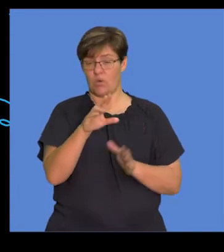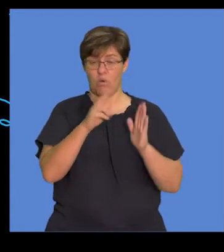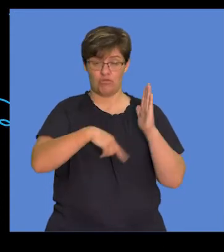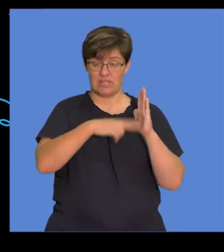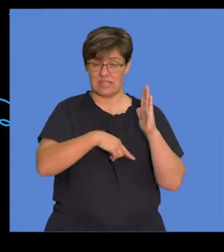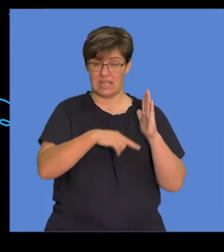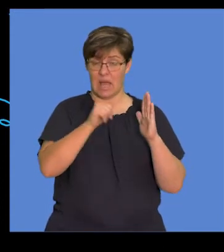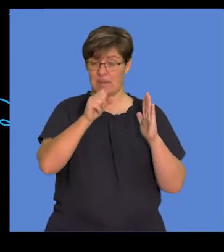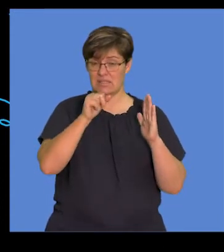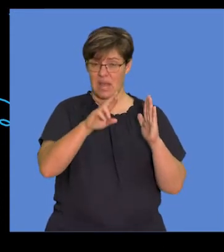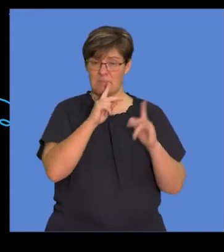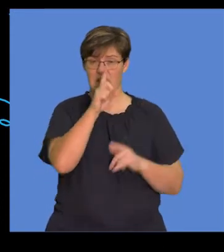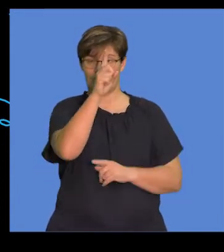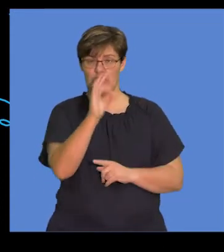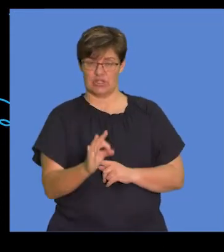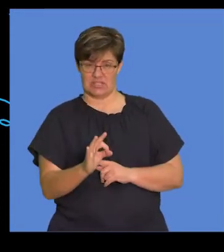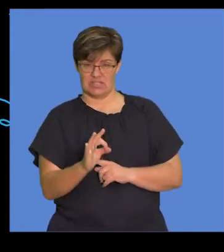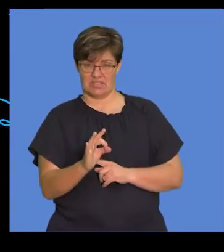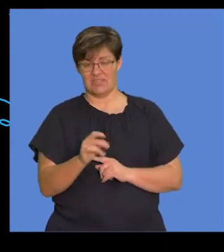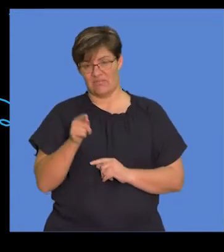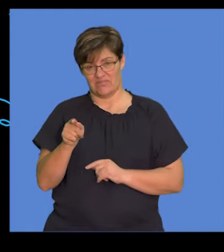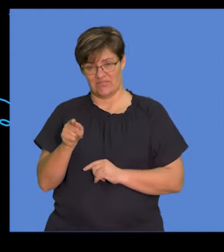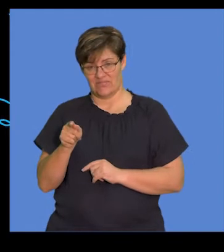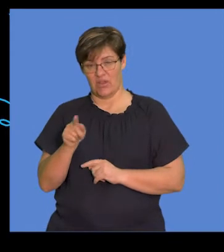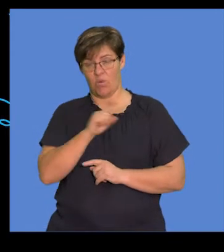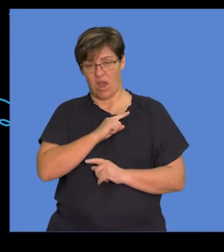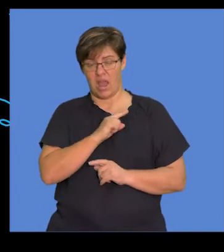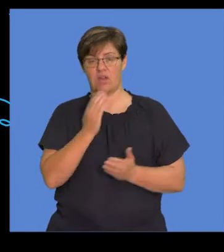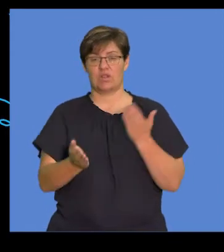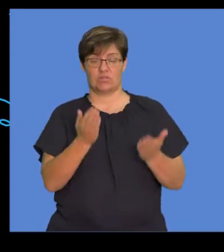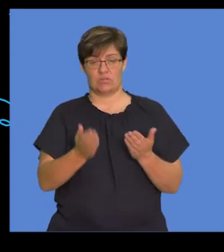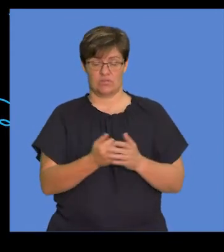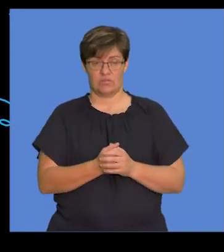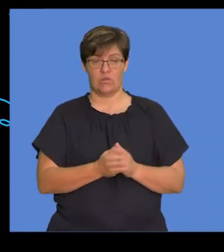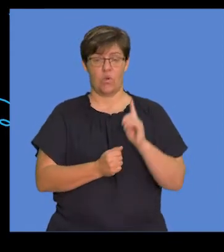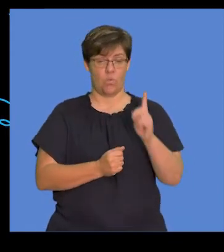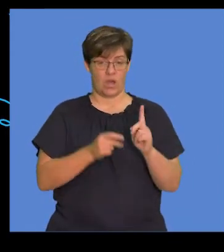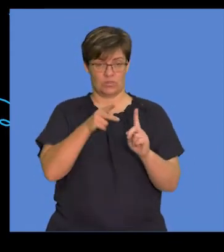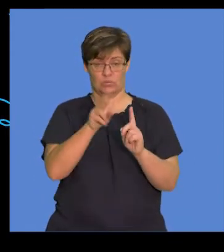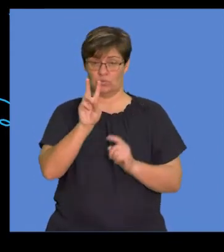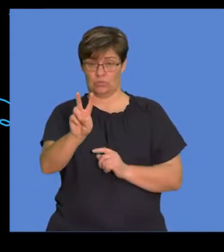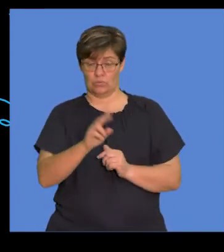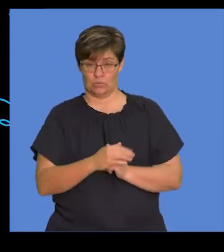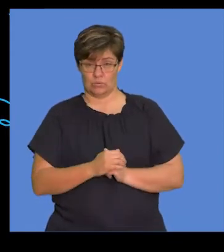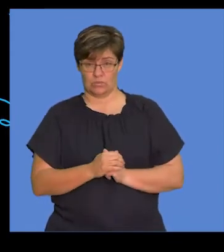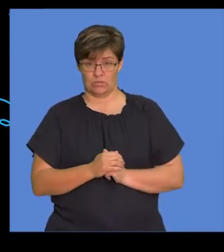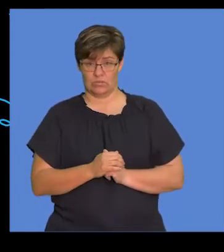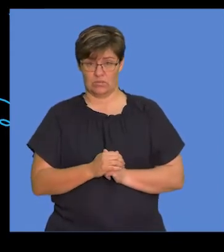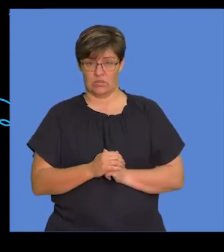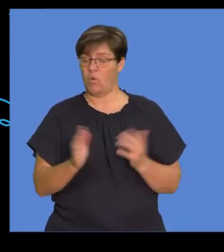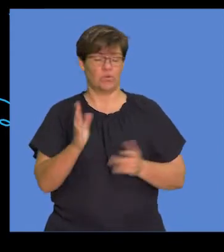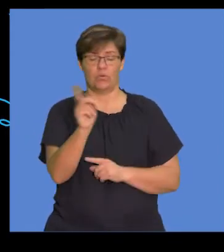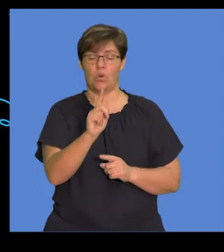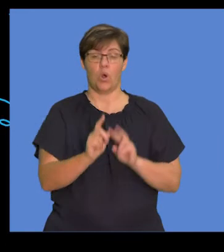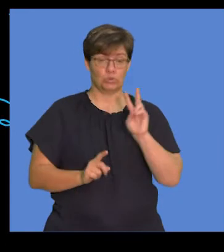the current for the ammeter reading 2R should be actually a third of that, because the ratio is